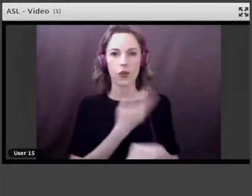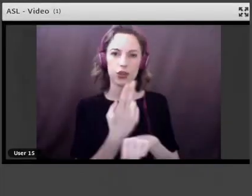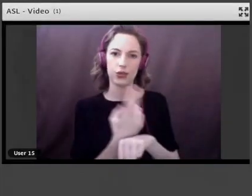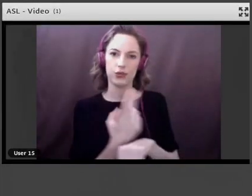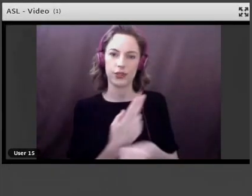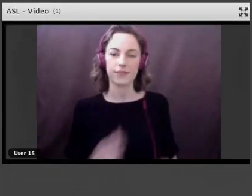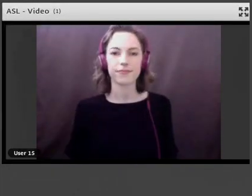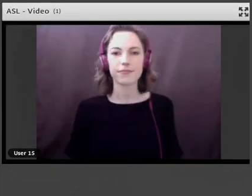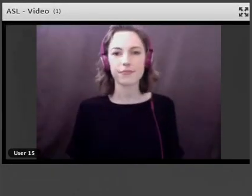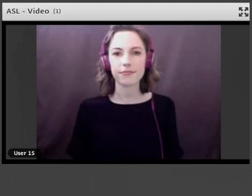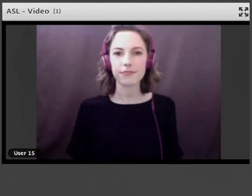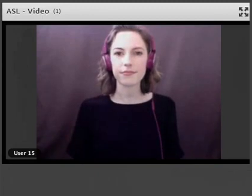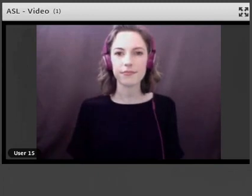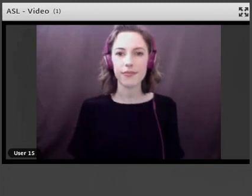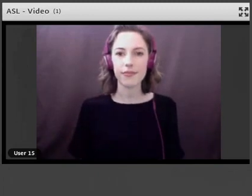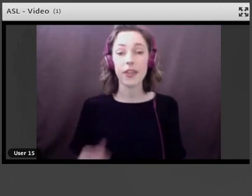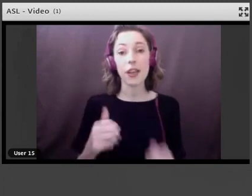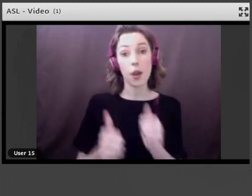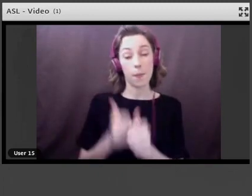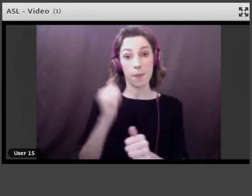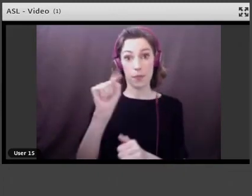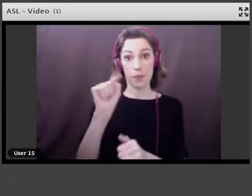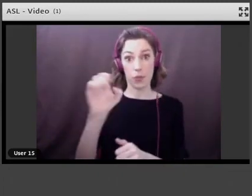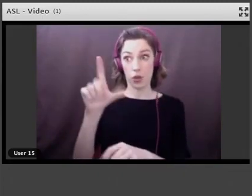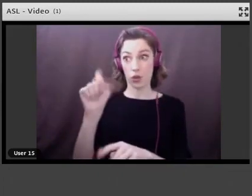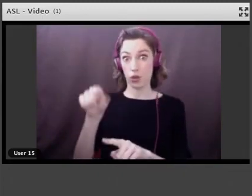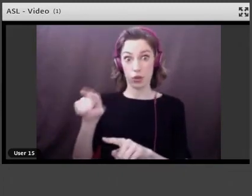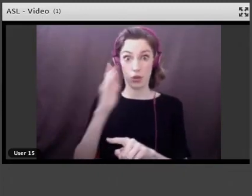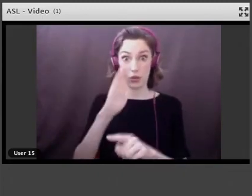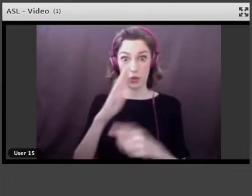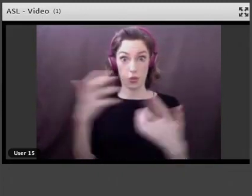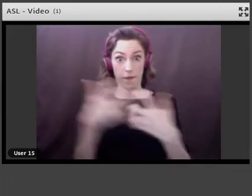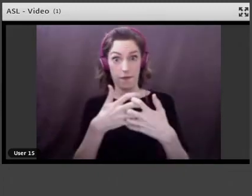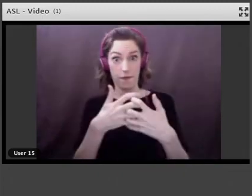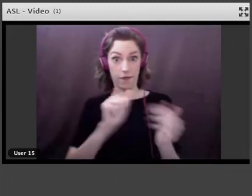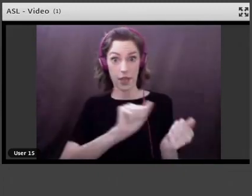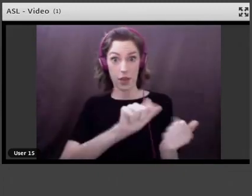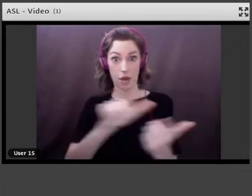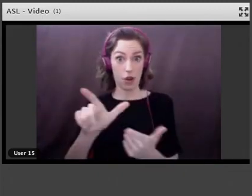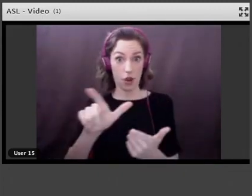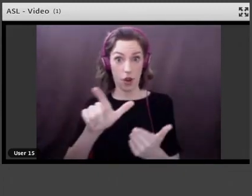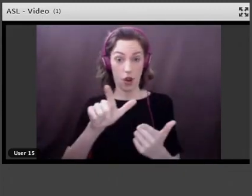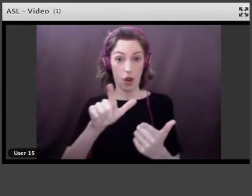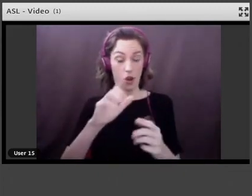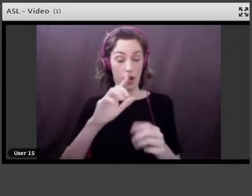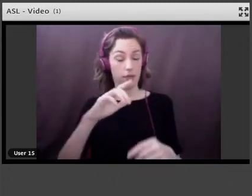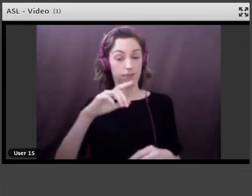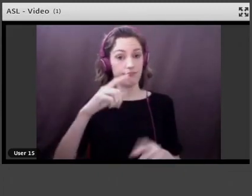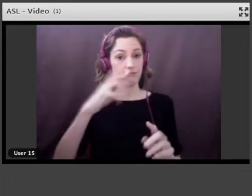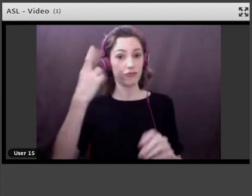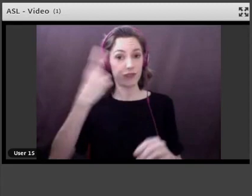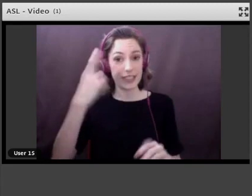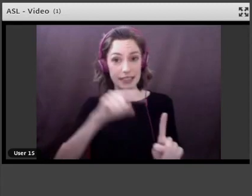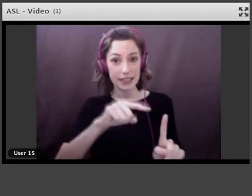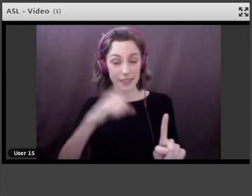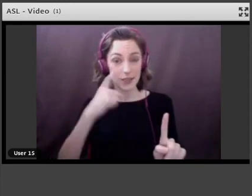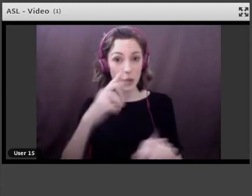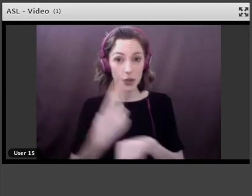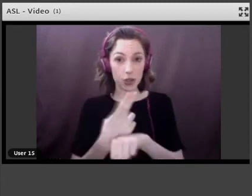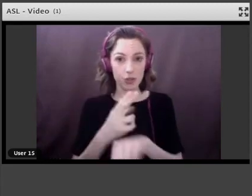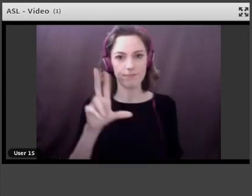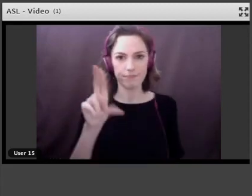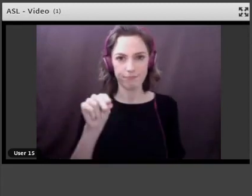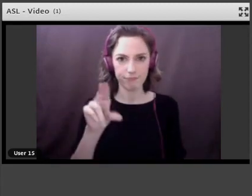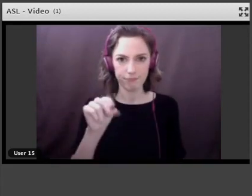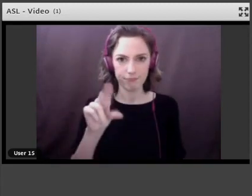every purpose. With such a variety, we really want to think through how to determine which tool is most appropriate